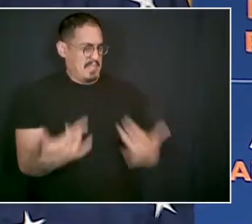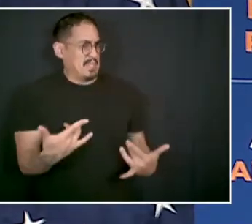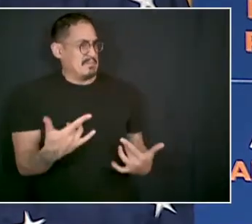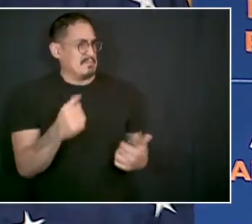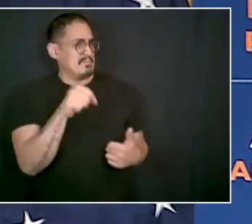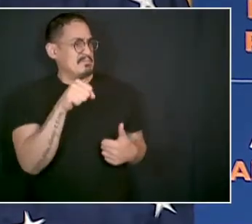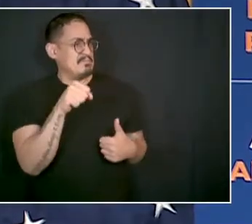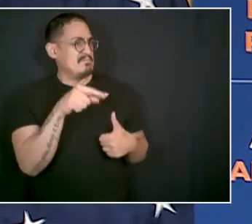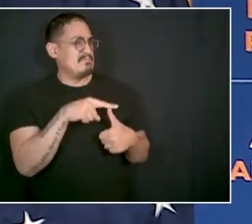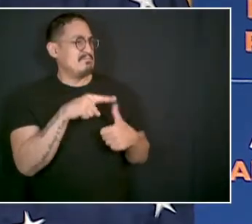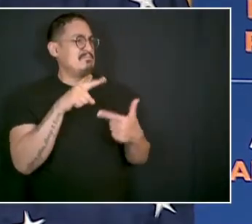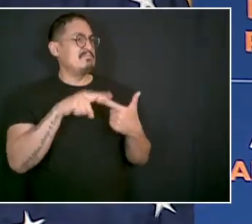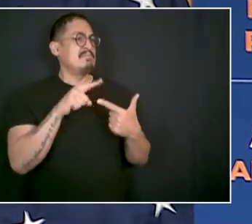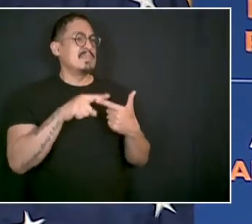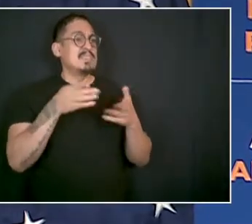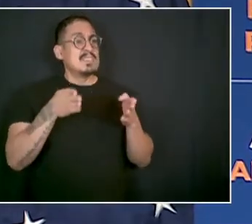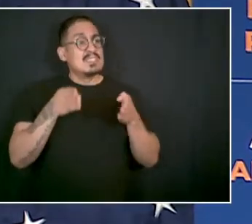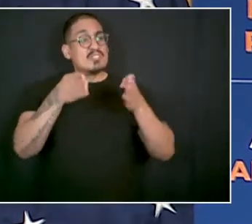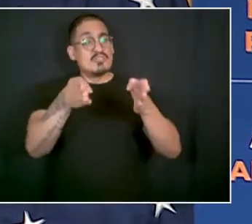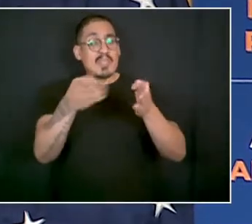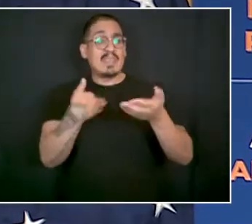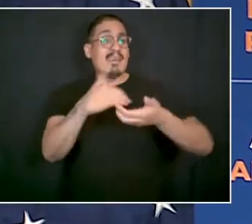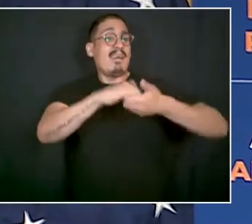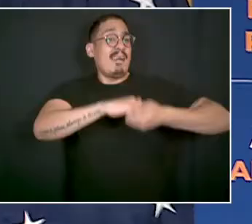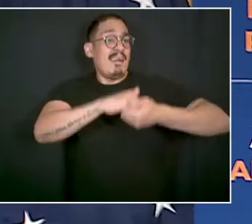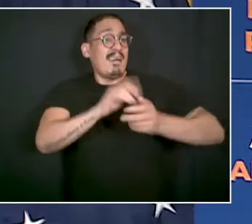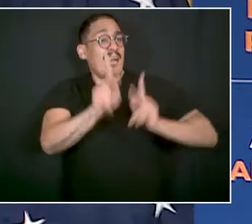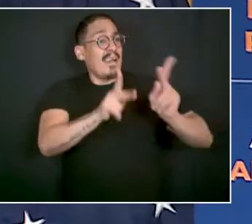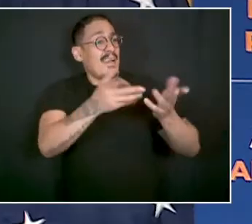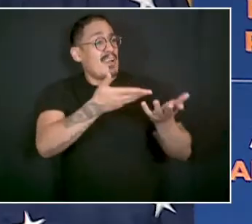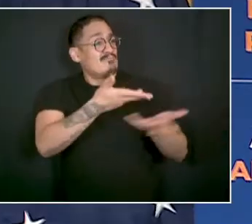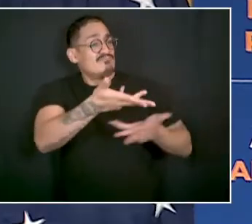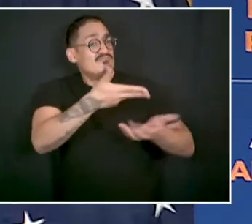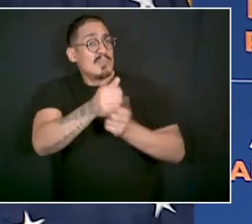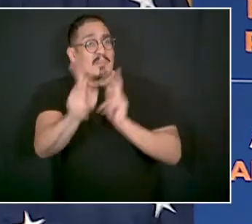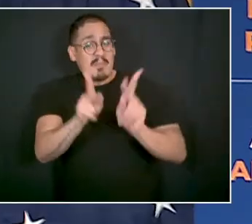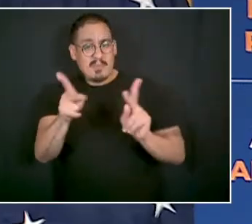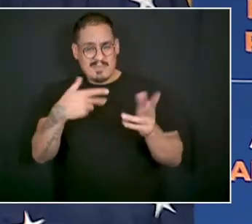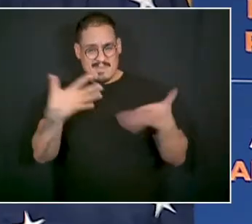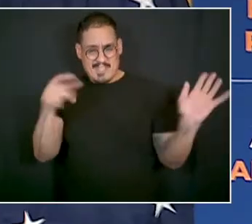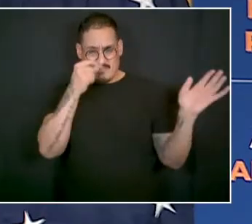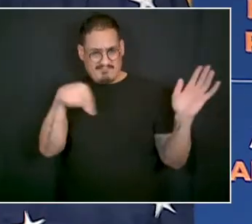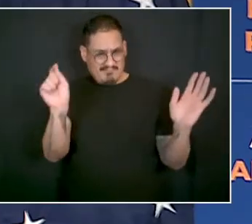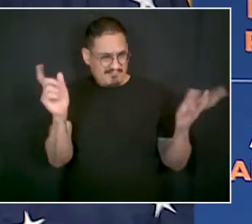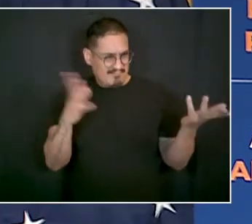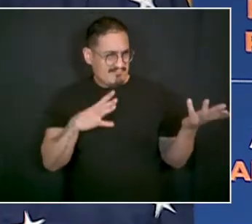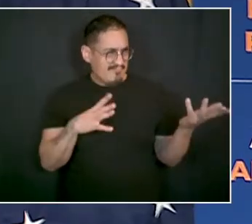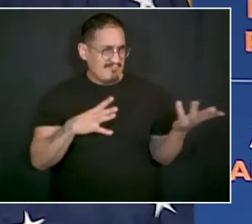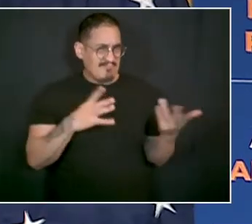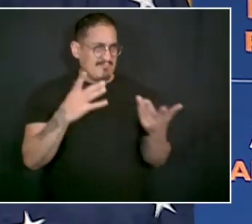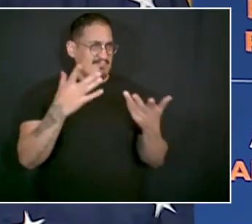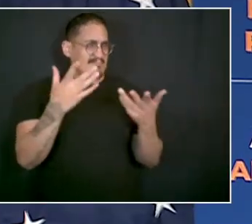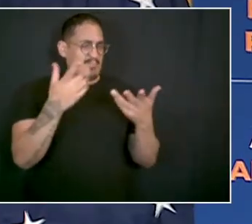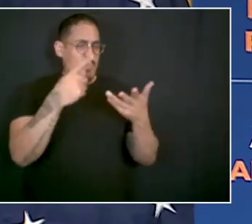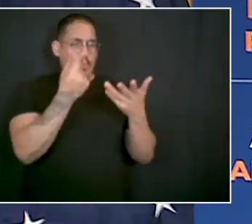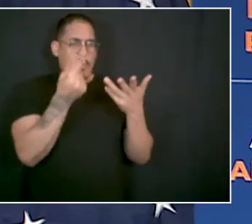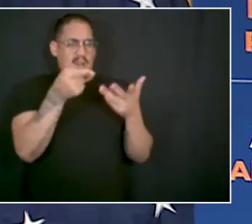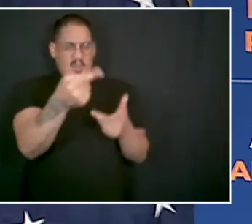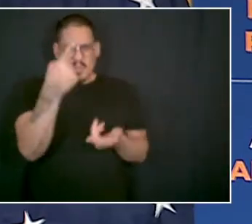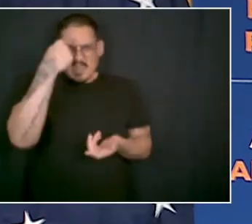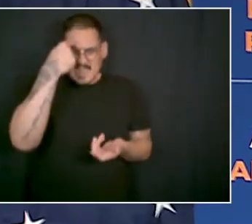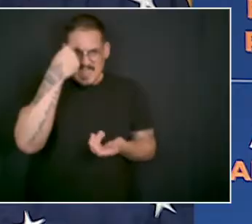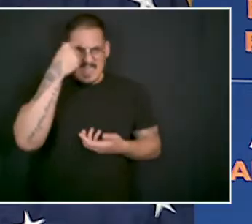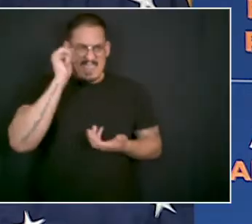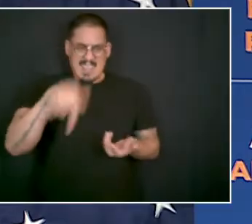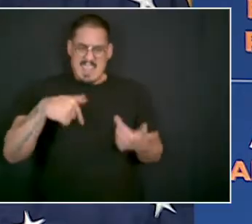do that. Kiss babies? I do that. What is a definition that you think I'm not doing that a candidate would do? You're not